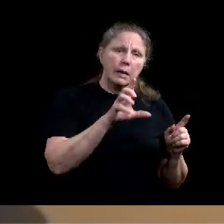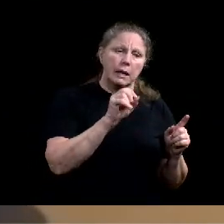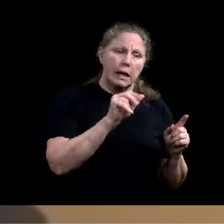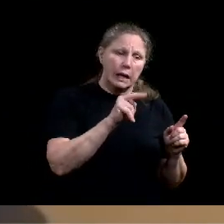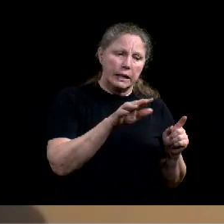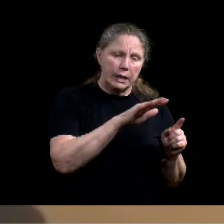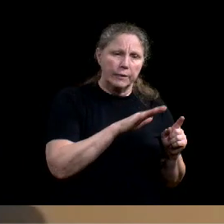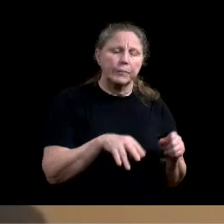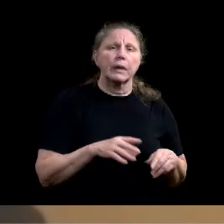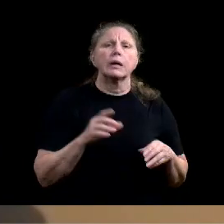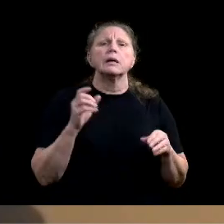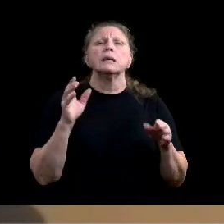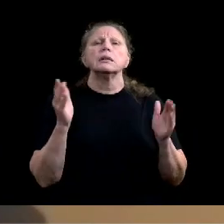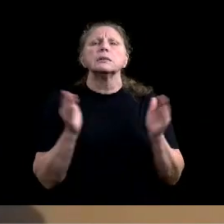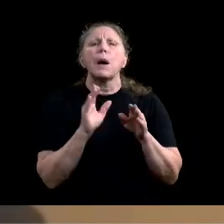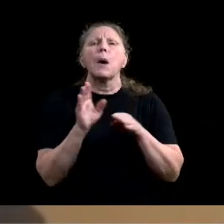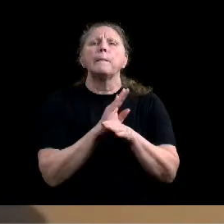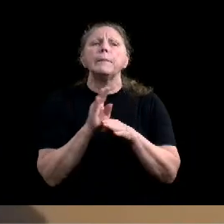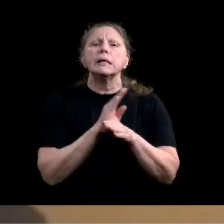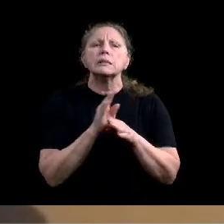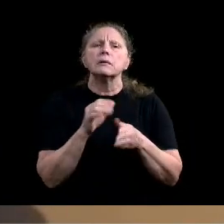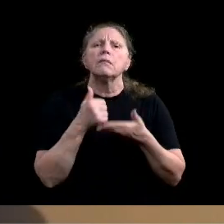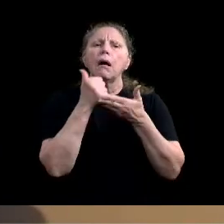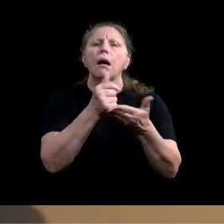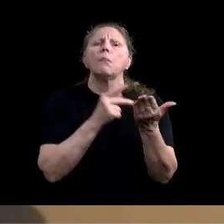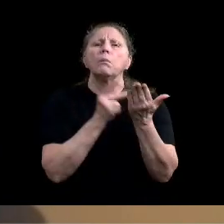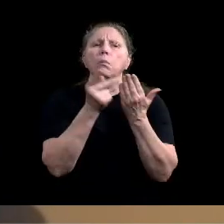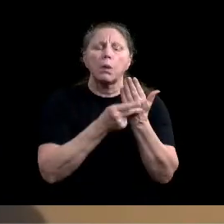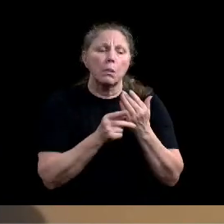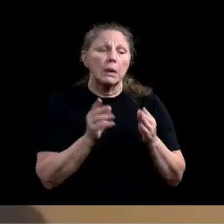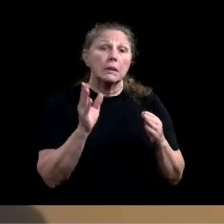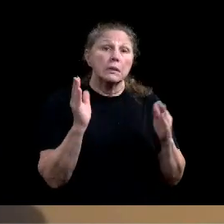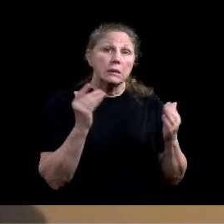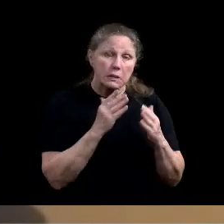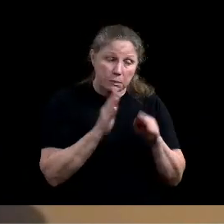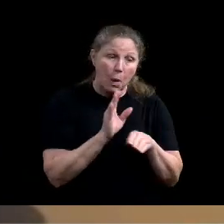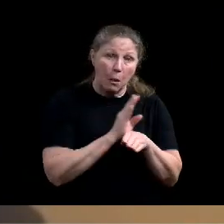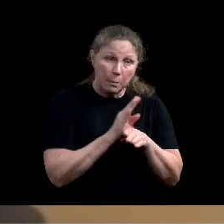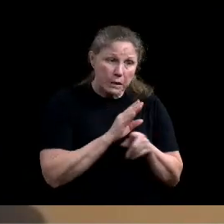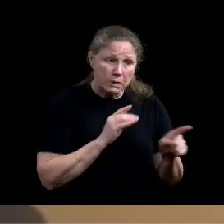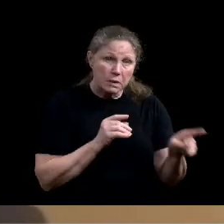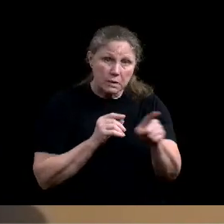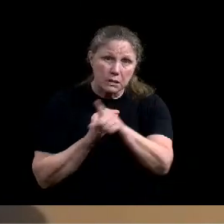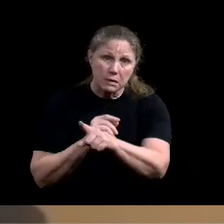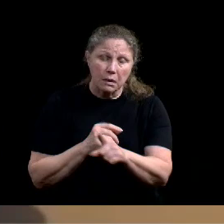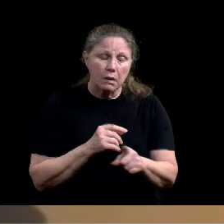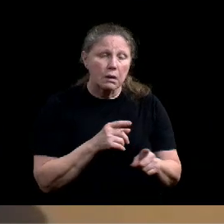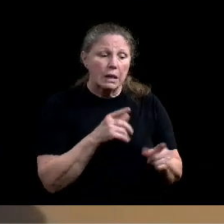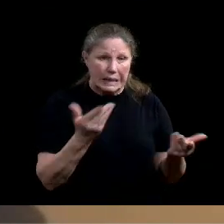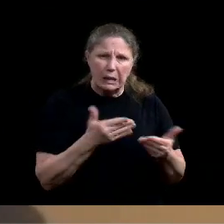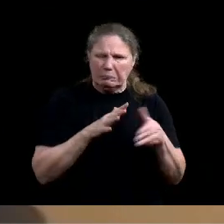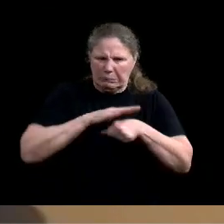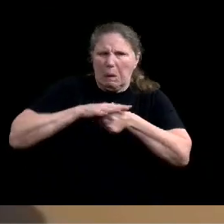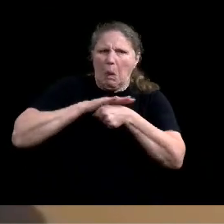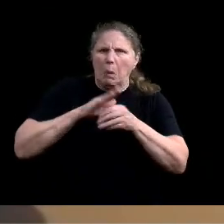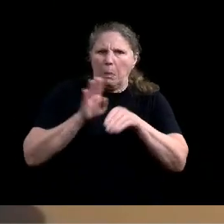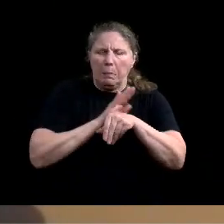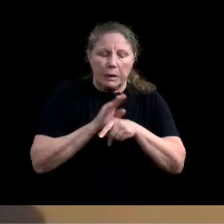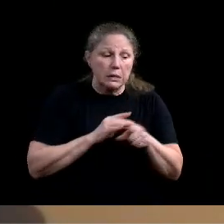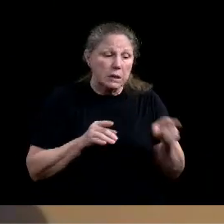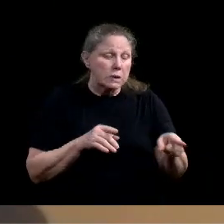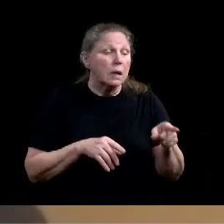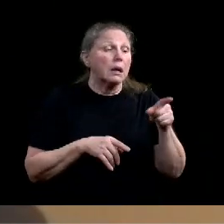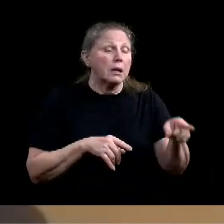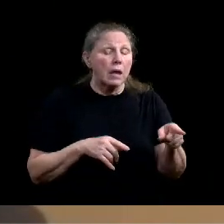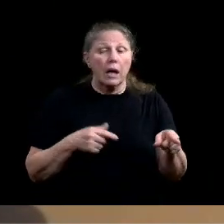for very small businesses, kinds of businesses that struggled to meet the requirements of the PPP loans. That program is still in